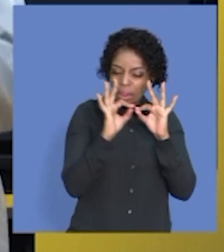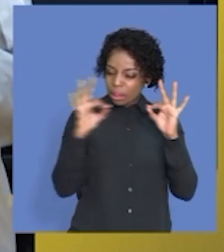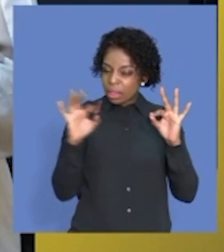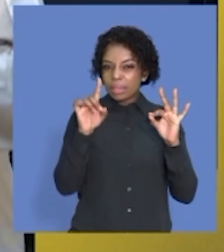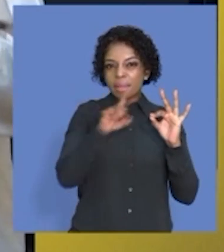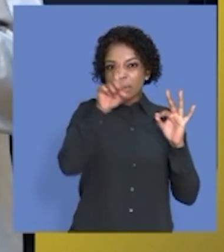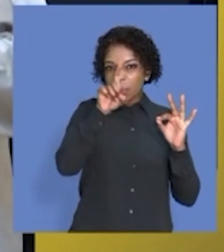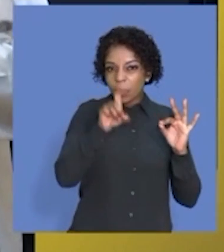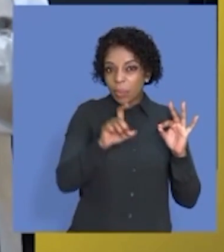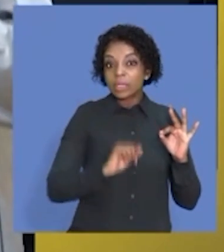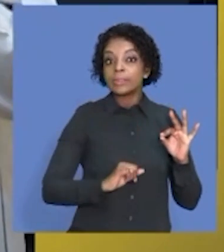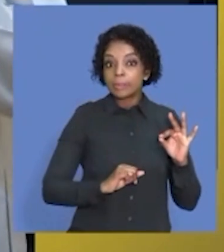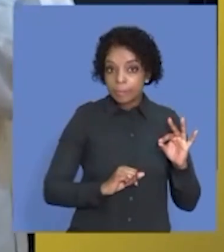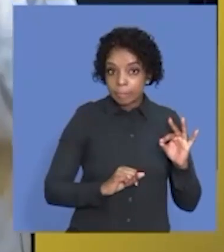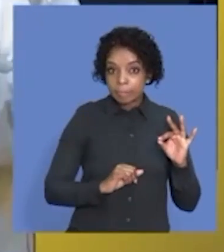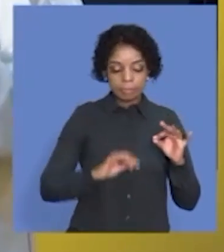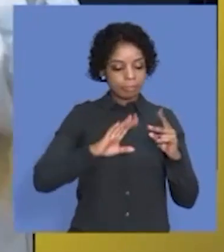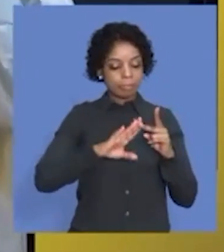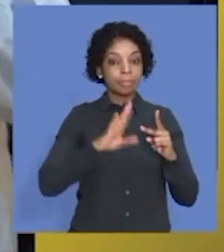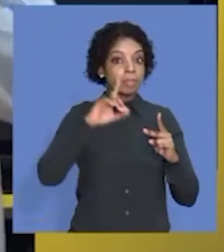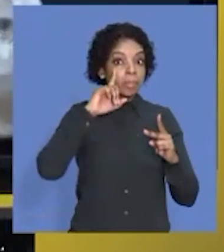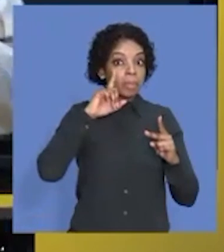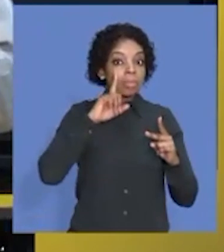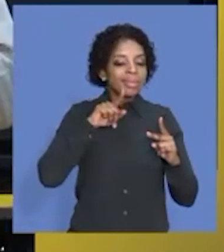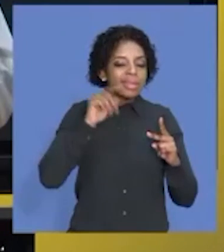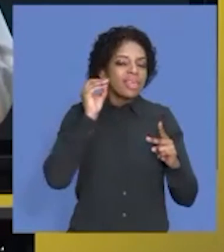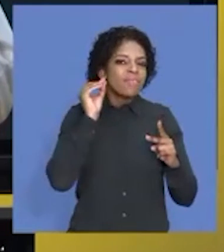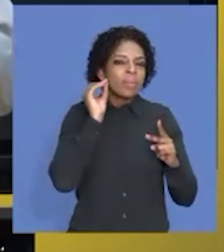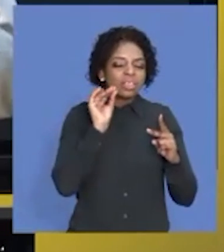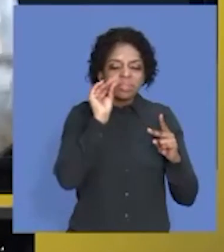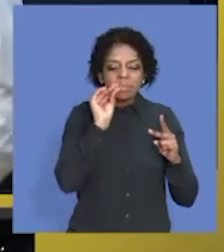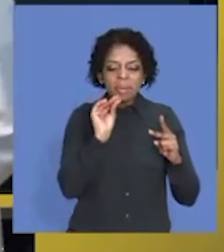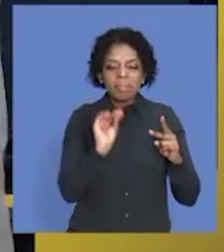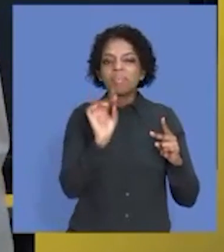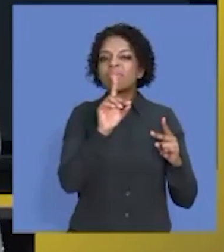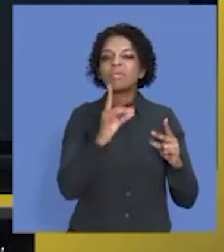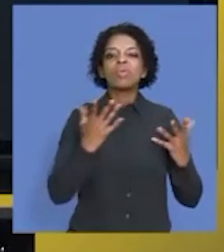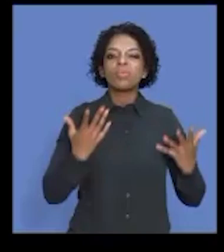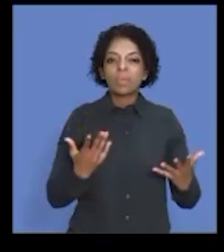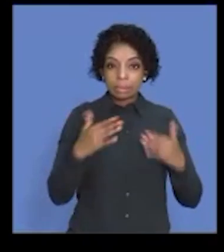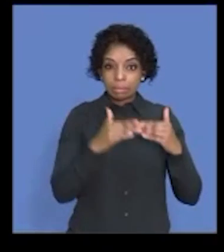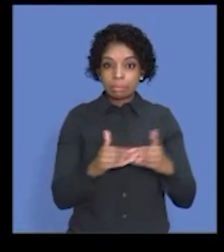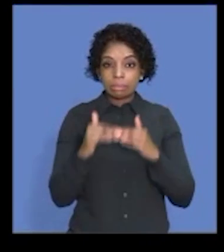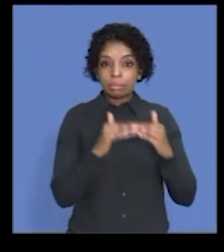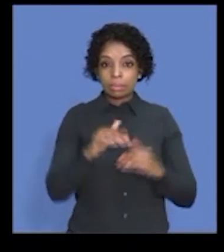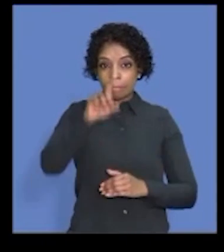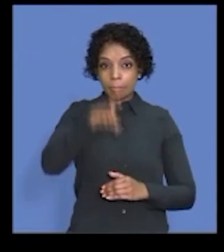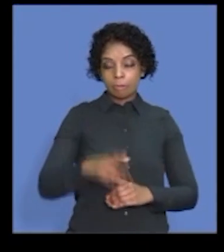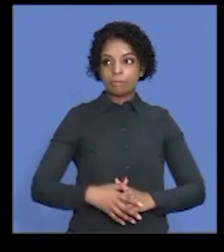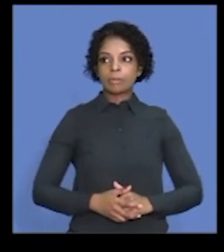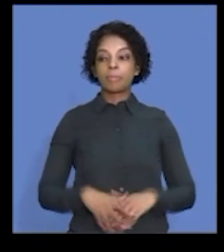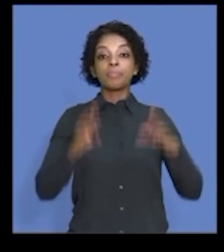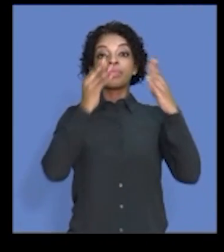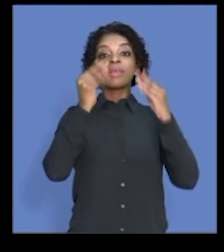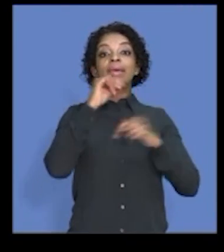In other words, look at the information that is provided to you. Okay, so you are told that the financial year